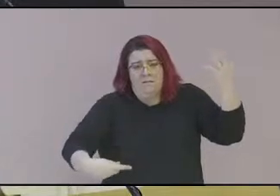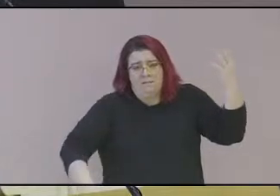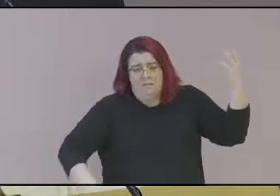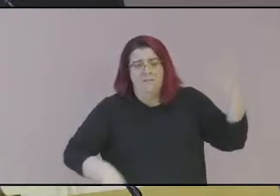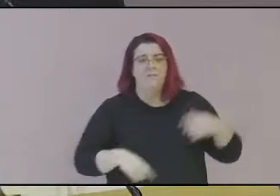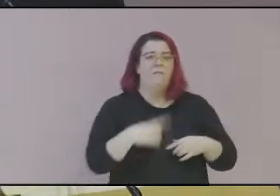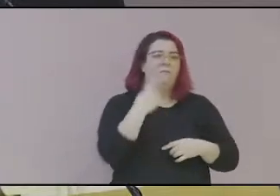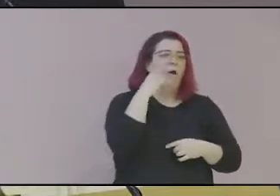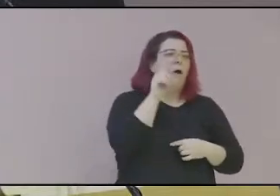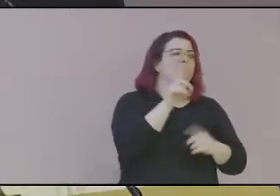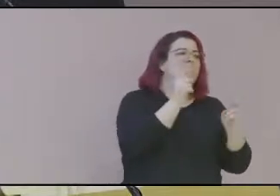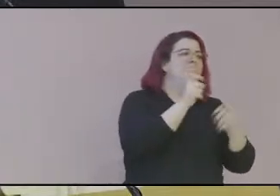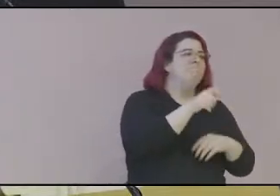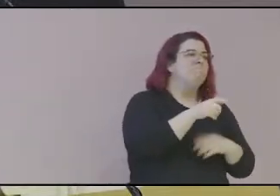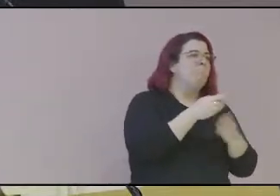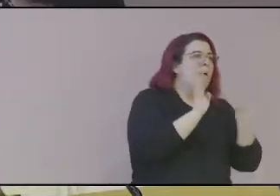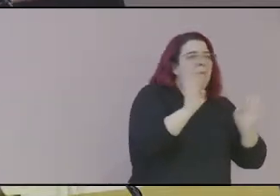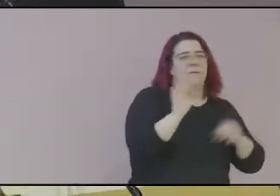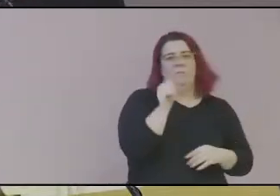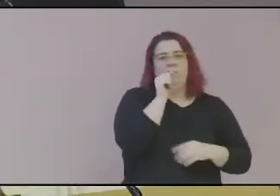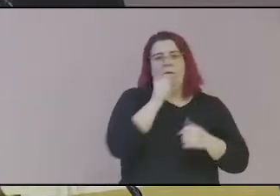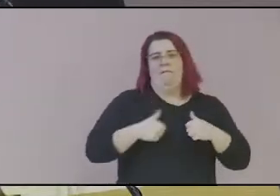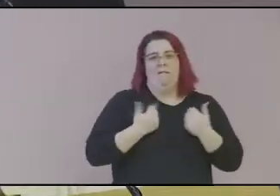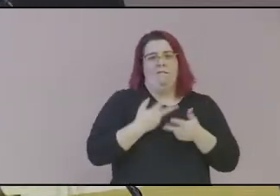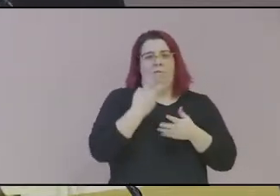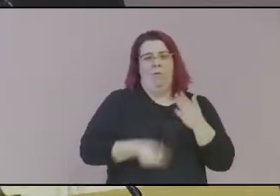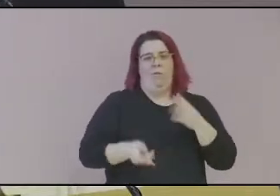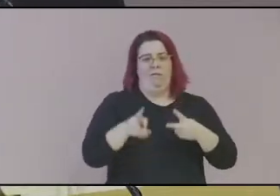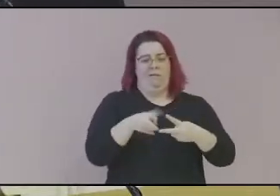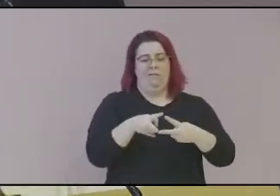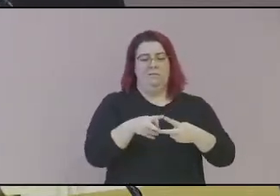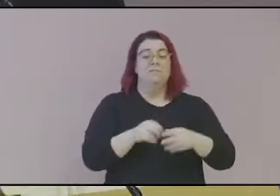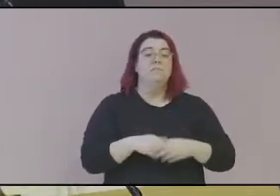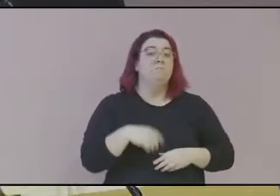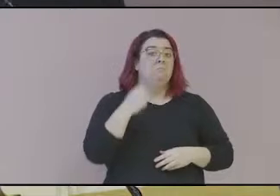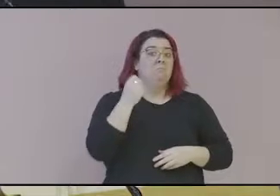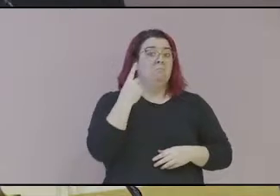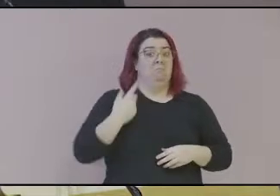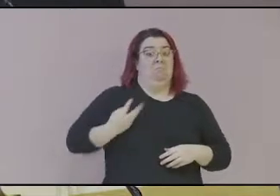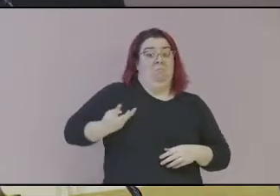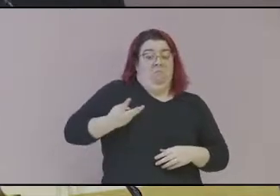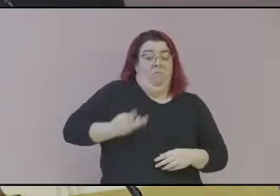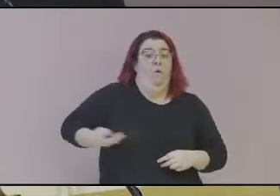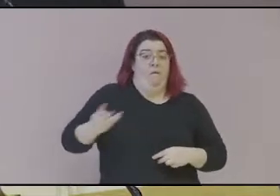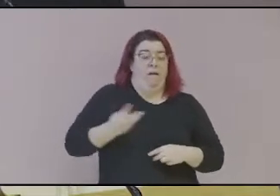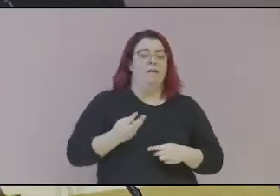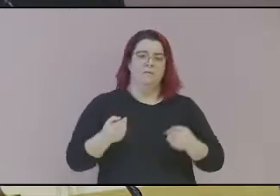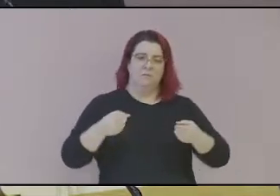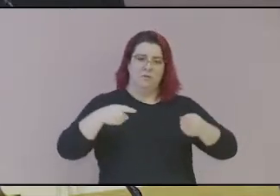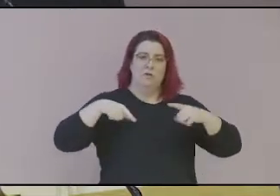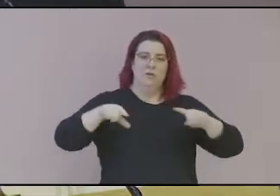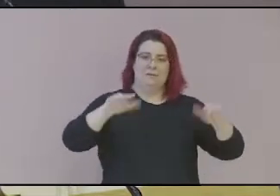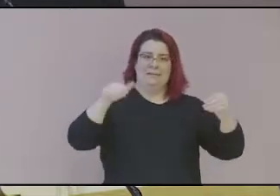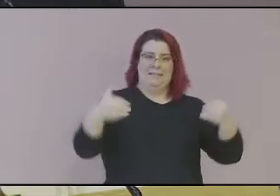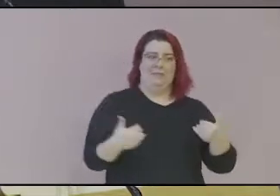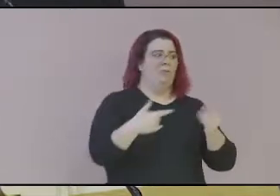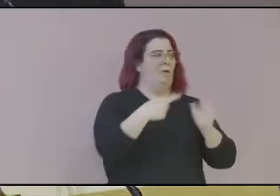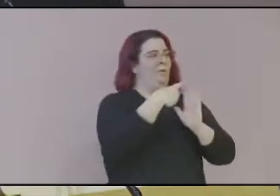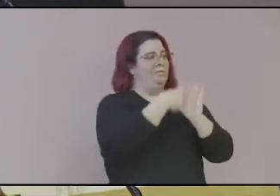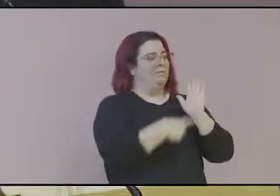private life. Across all of the chapters, my co-editors and I, in our introduction, we note what